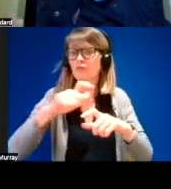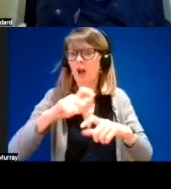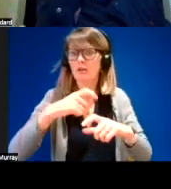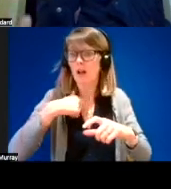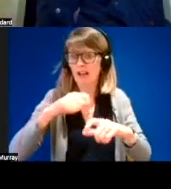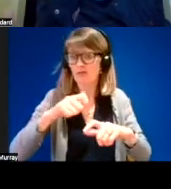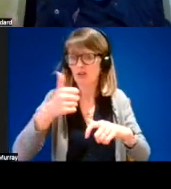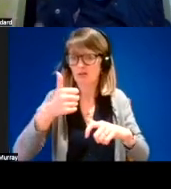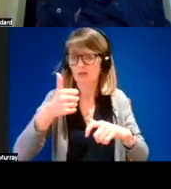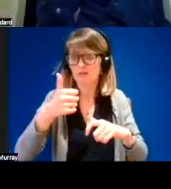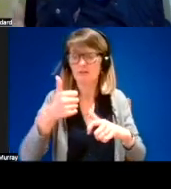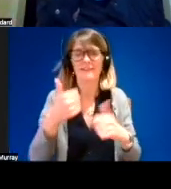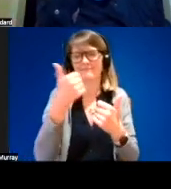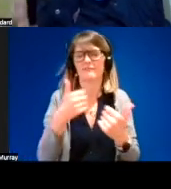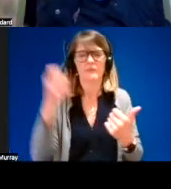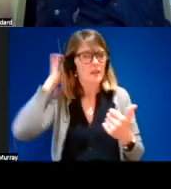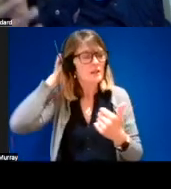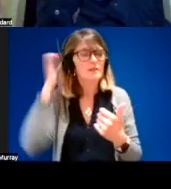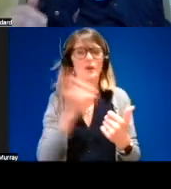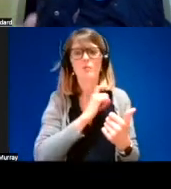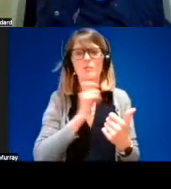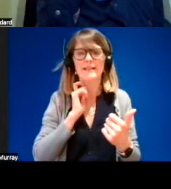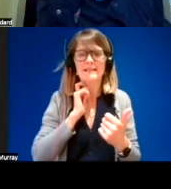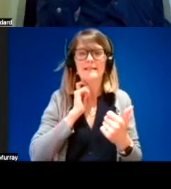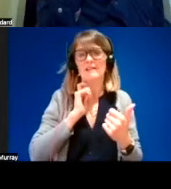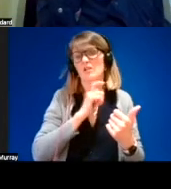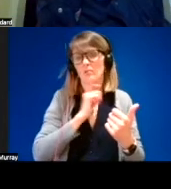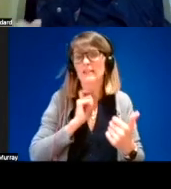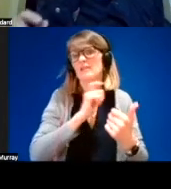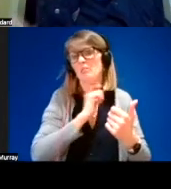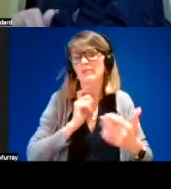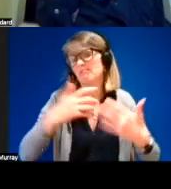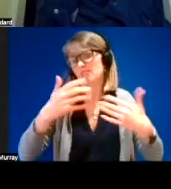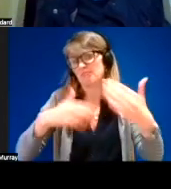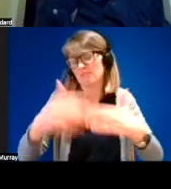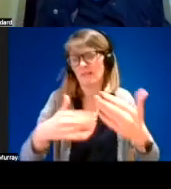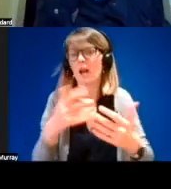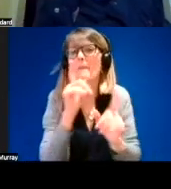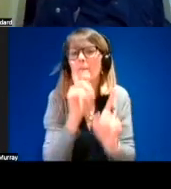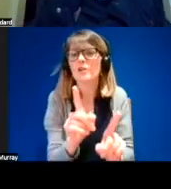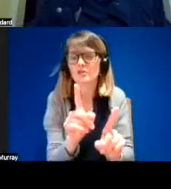order, that's not true. A priest is a priest, is a priest, is a priest. And yet